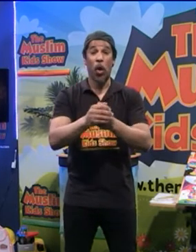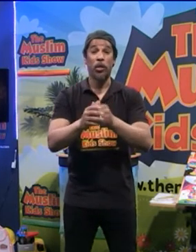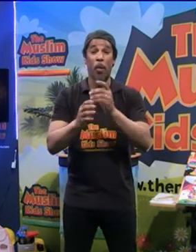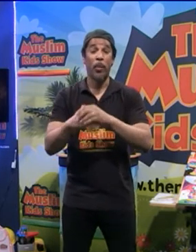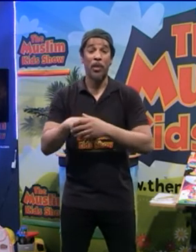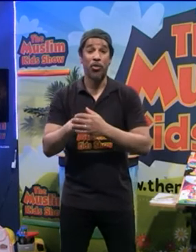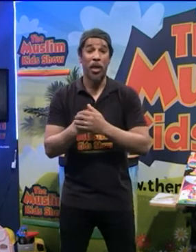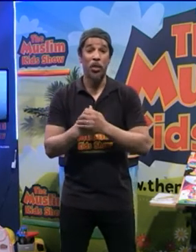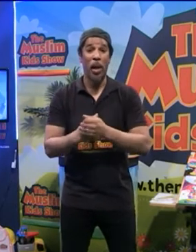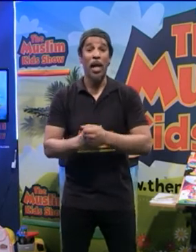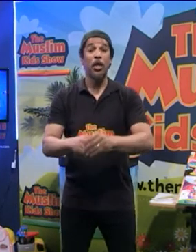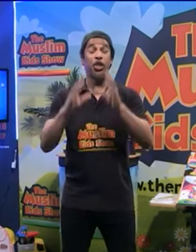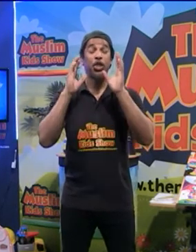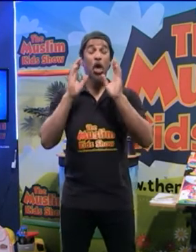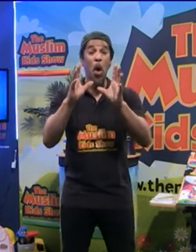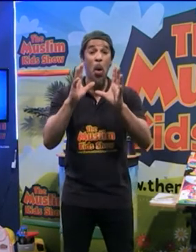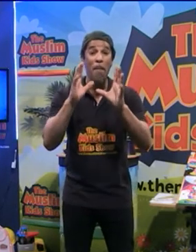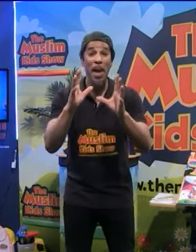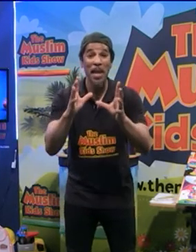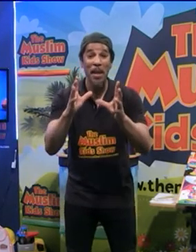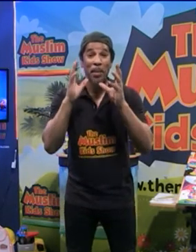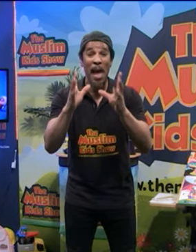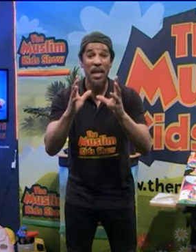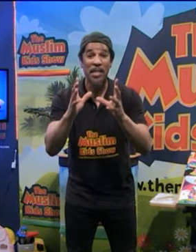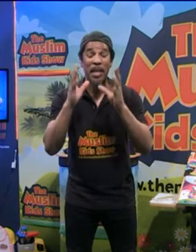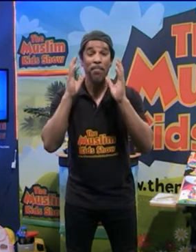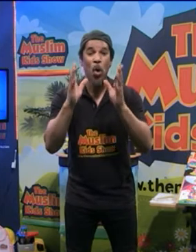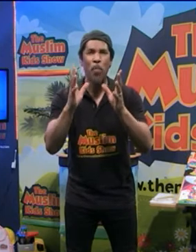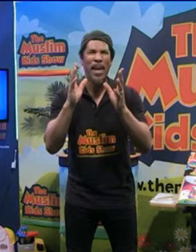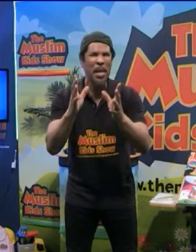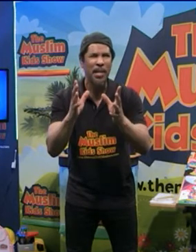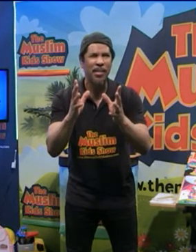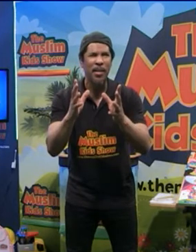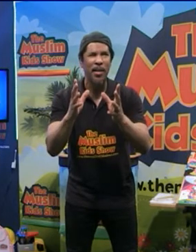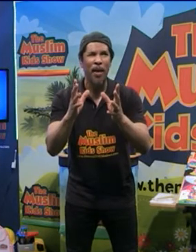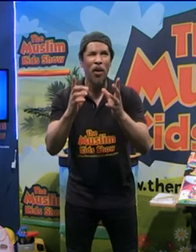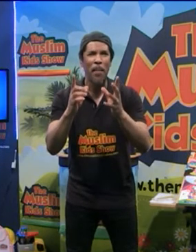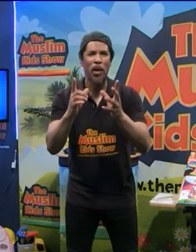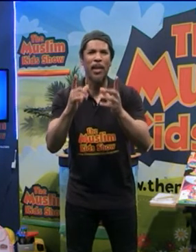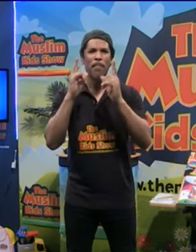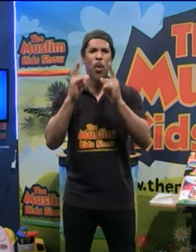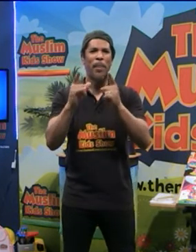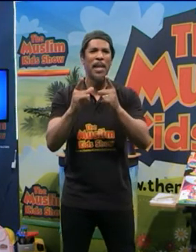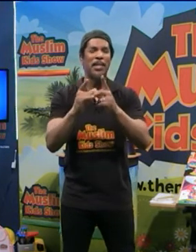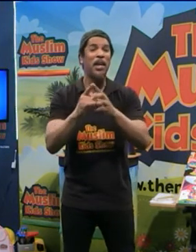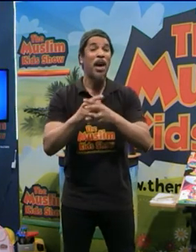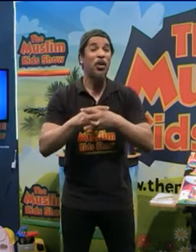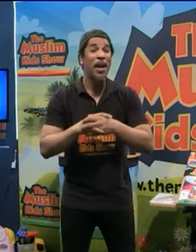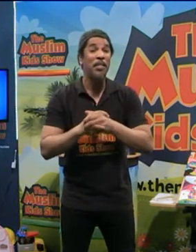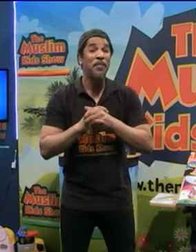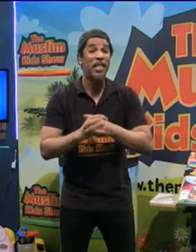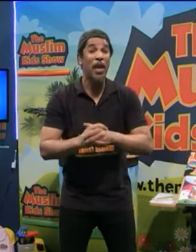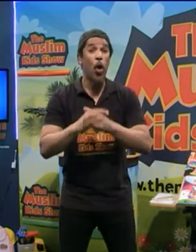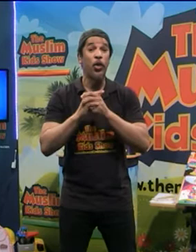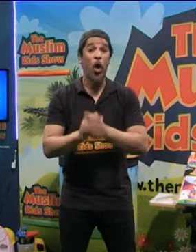it's really awesome. I hope you guys tried it as well. So many planets, he said more planets. If I remember correctly, more planets than there are